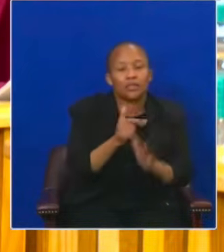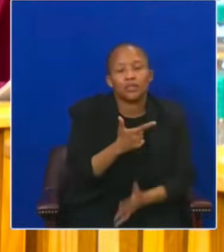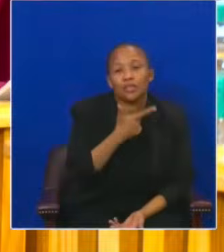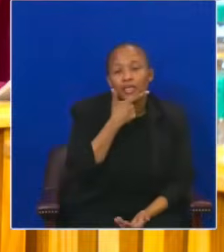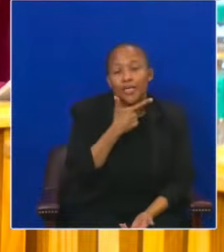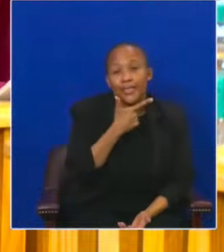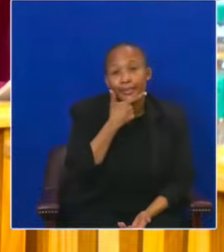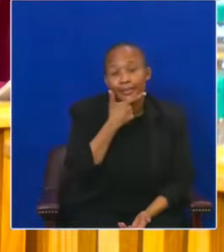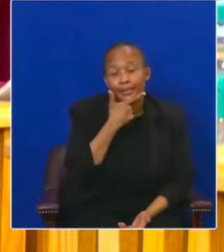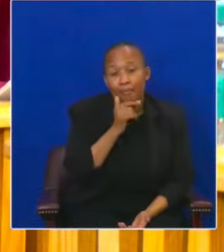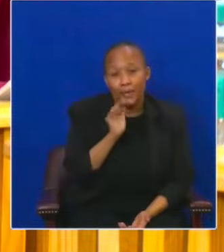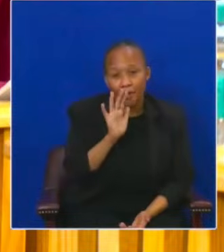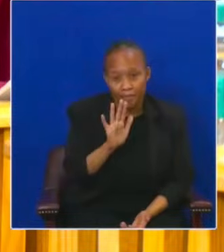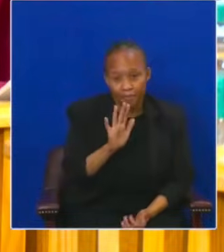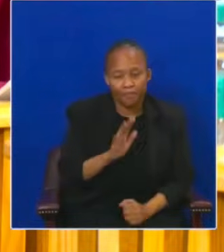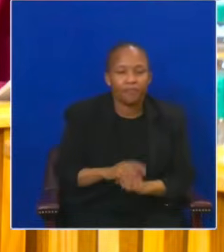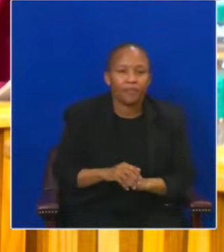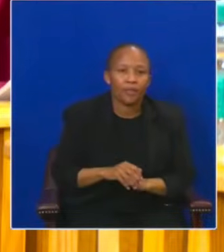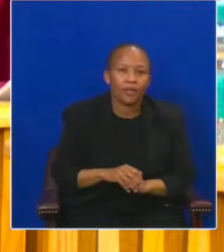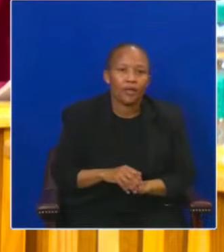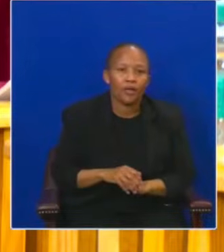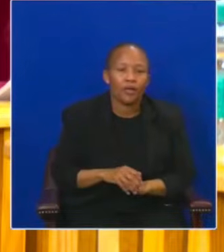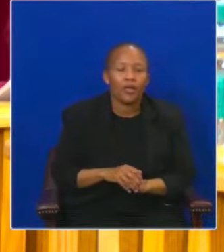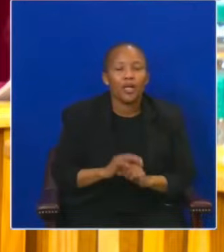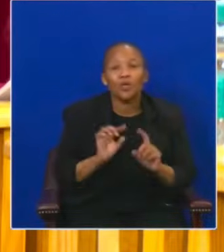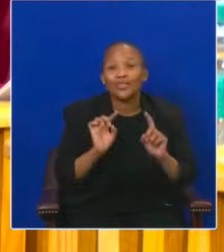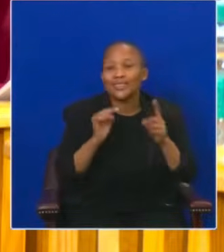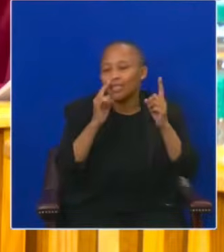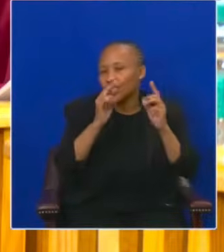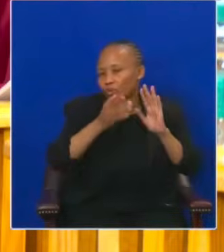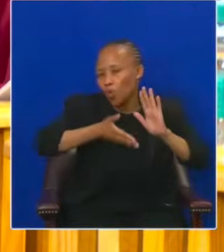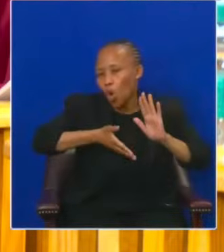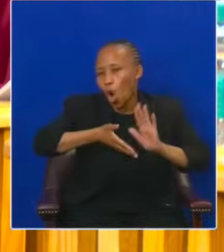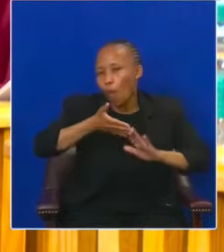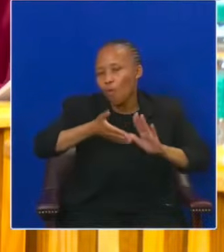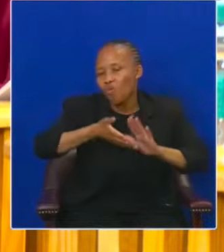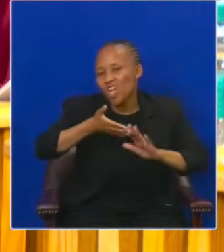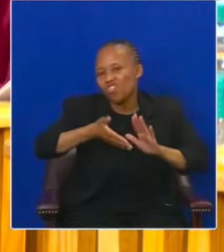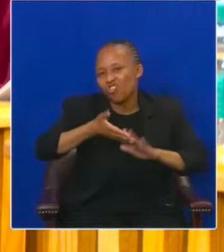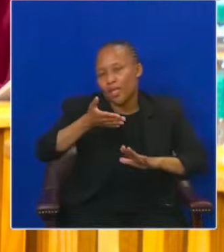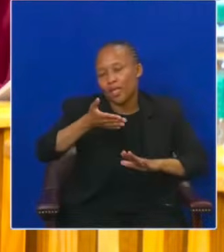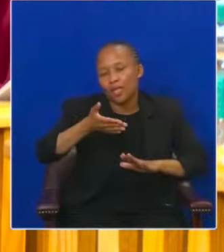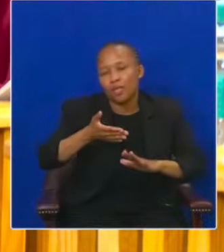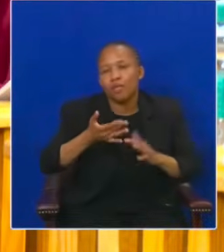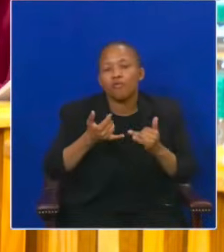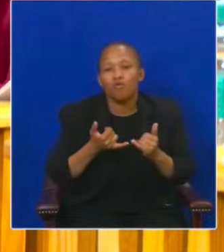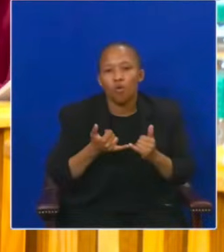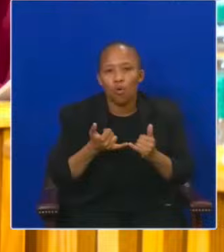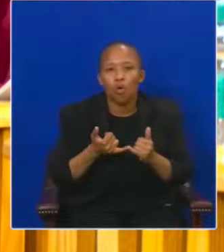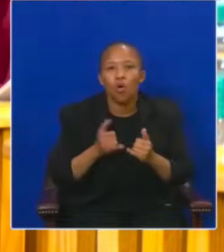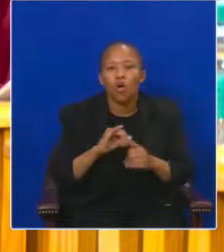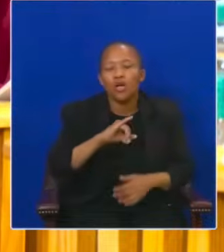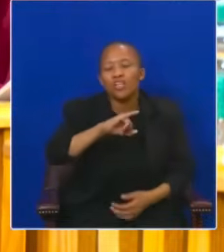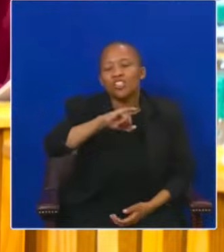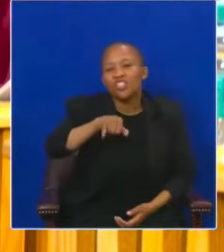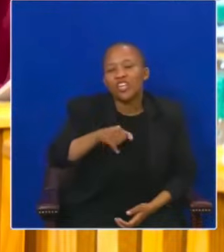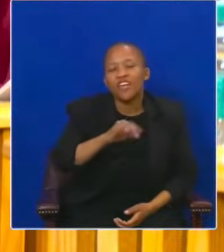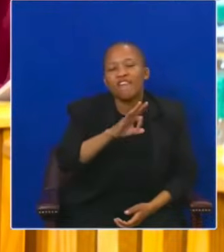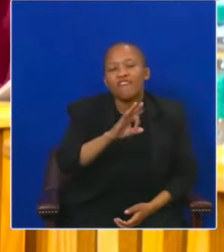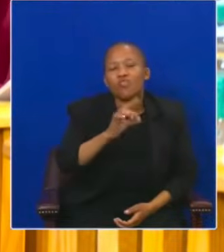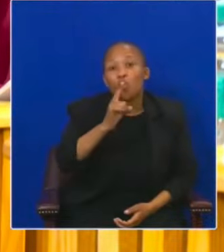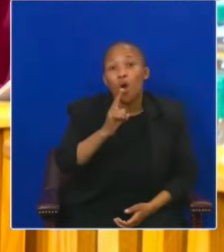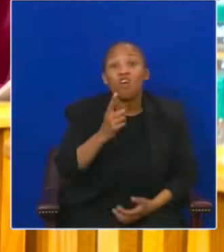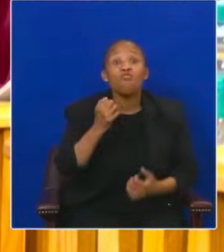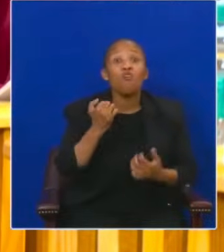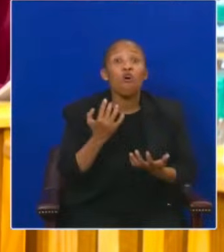The successful operation was on the execution of J50 warrant of arrest for